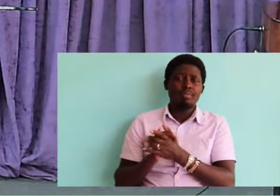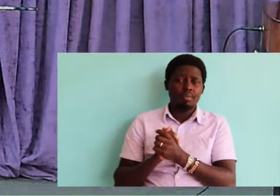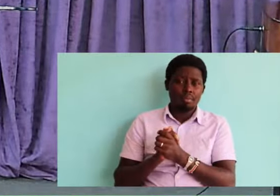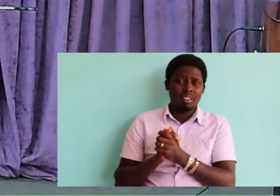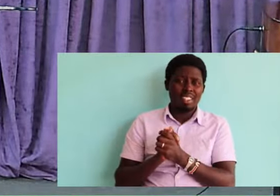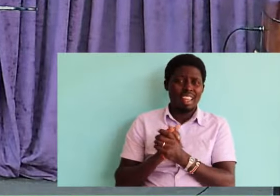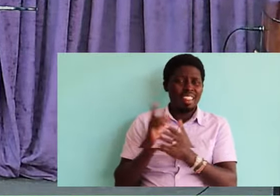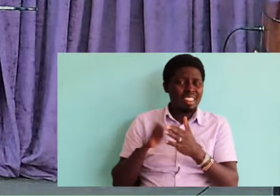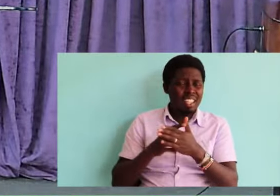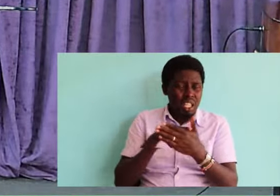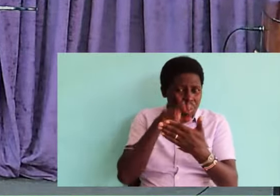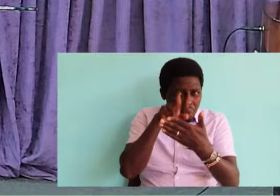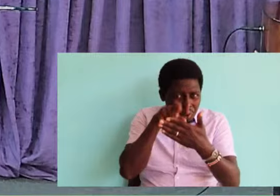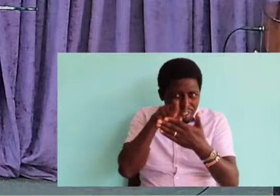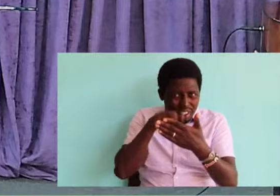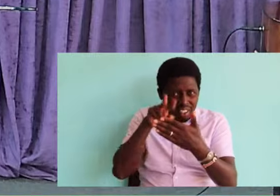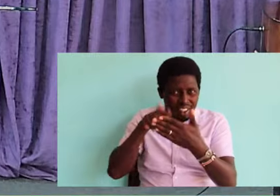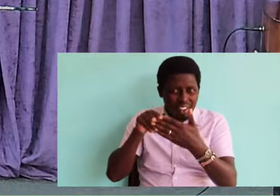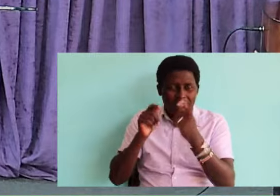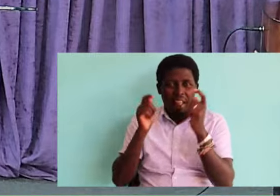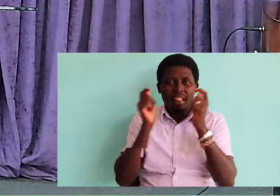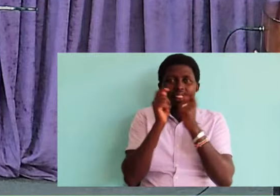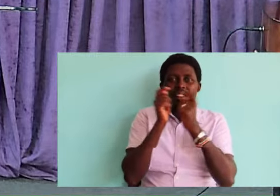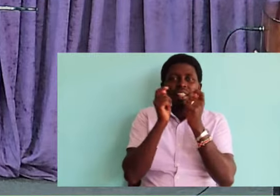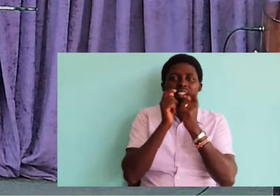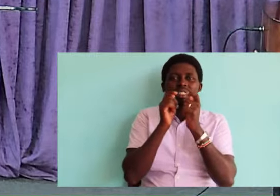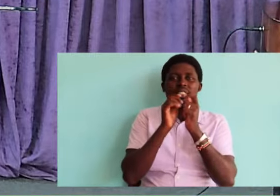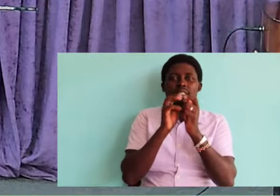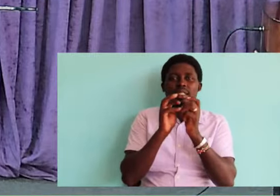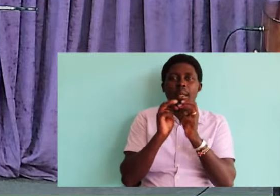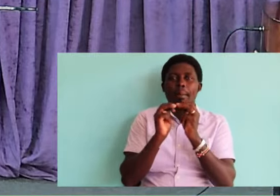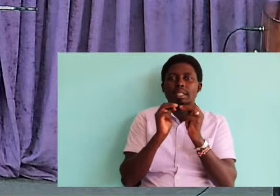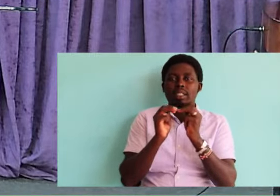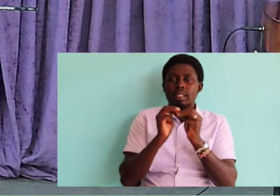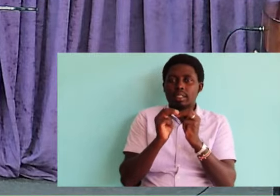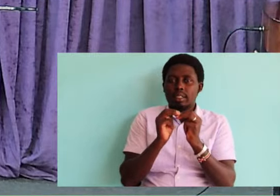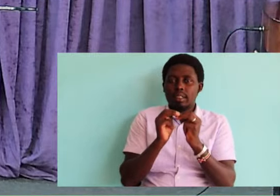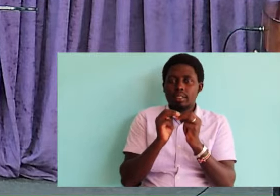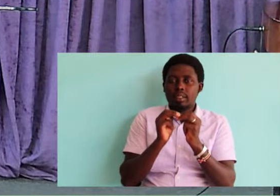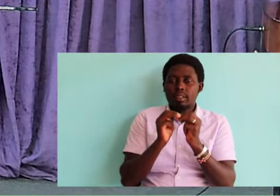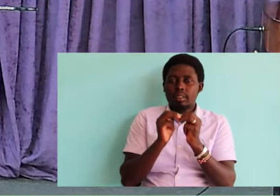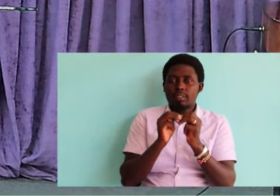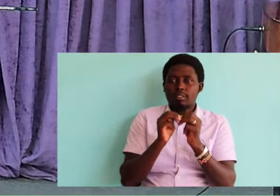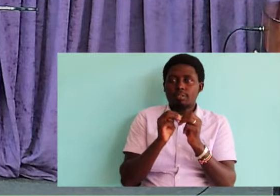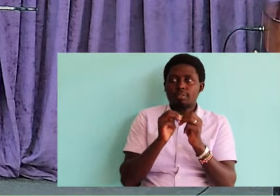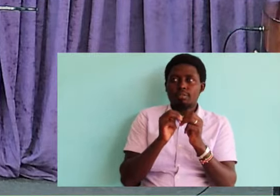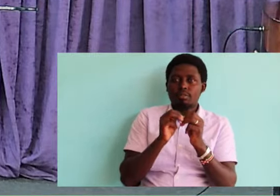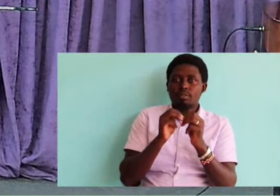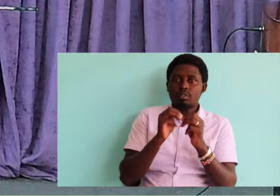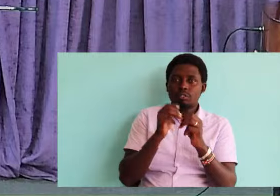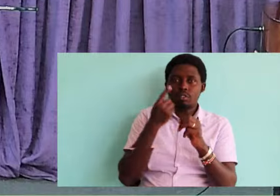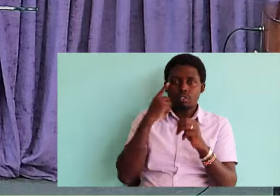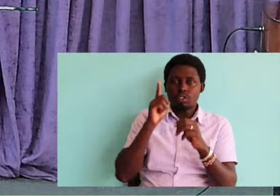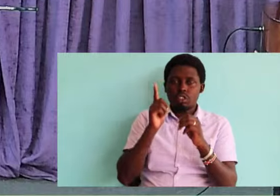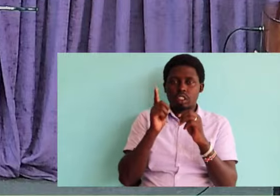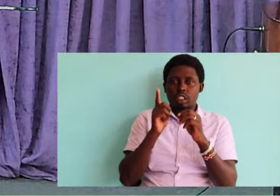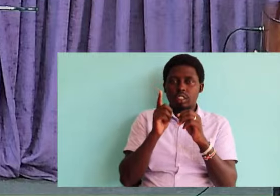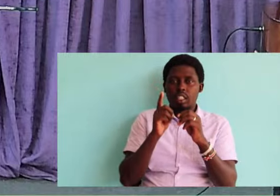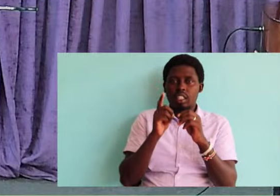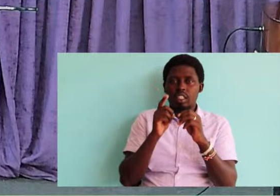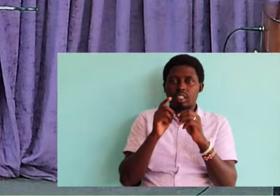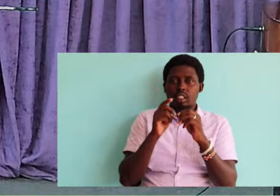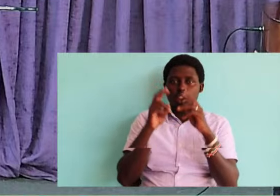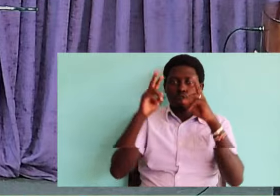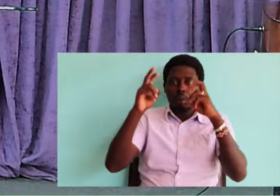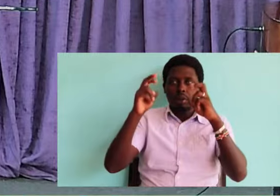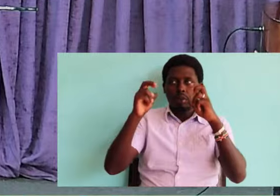And I'm going to read the text for our passage or for our sermon this morning. It's